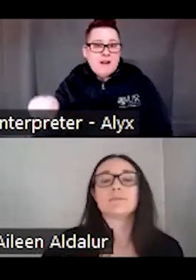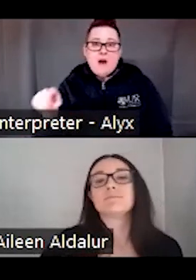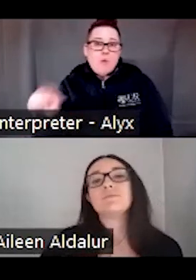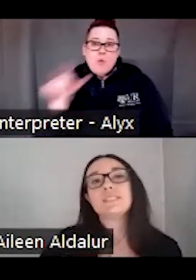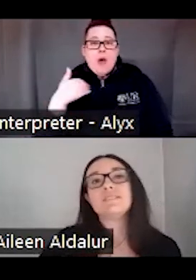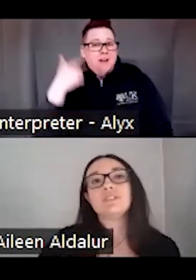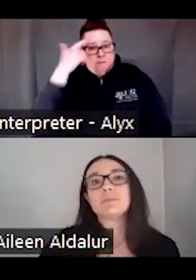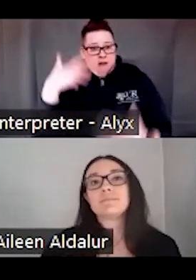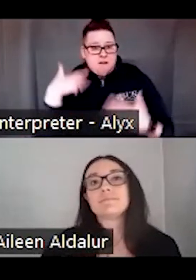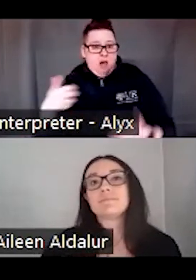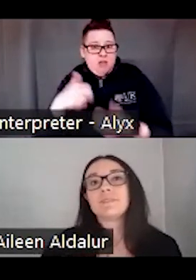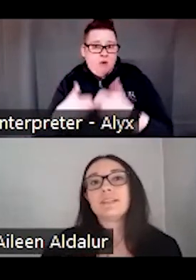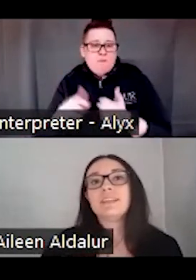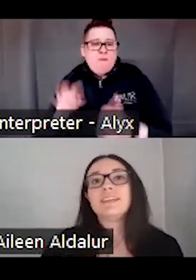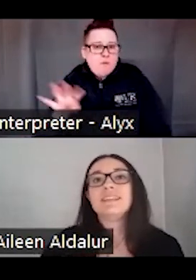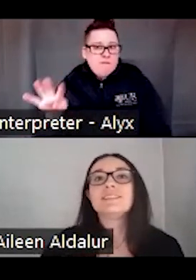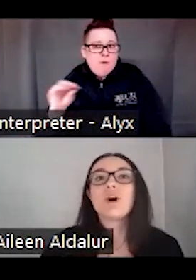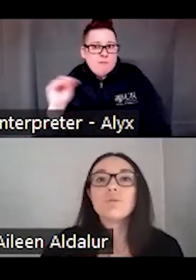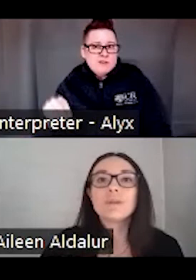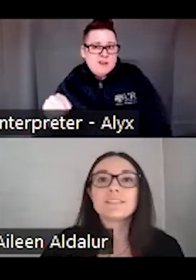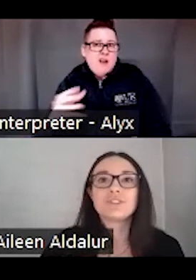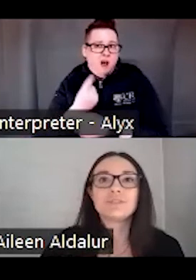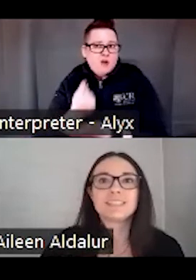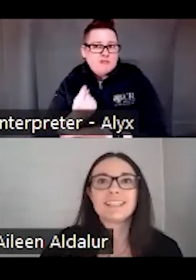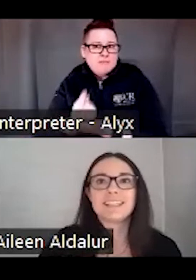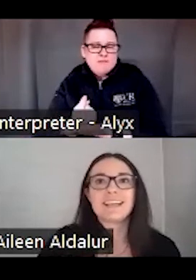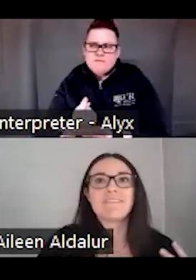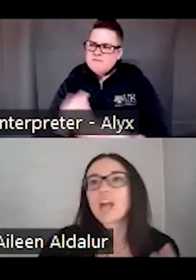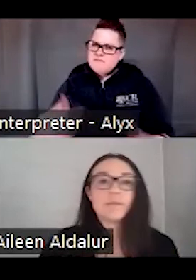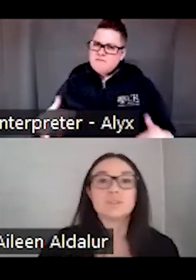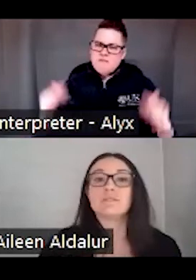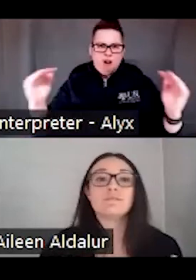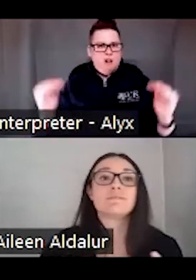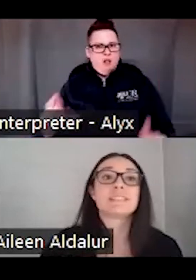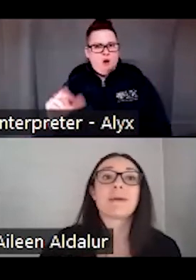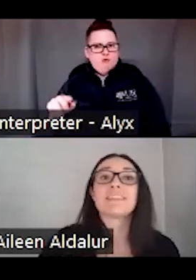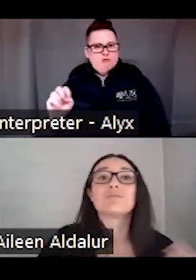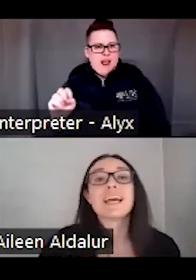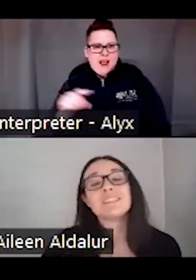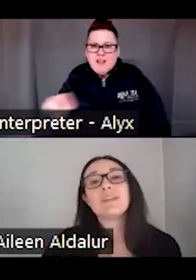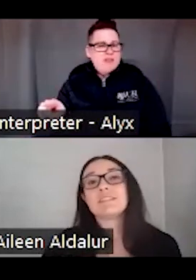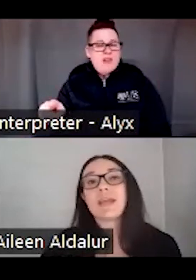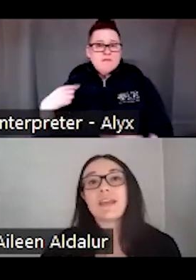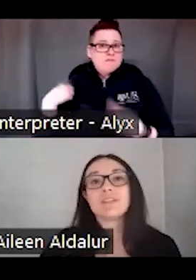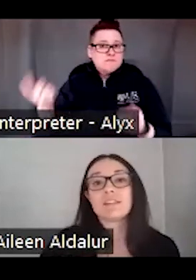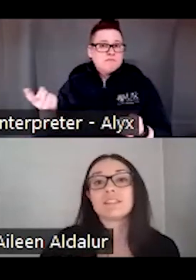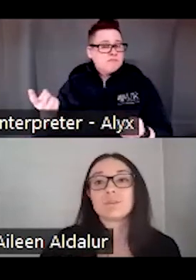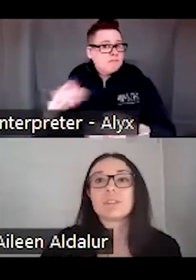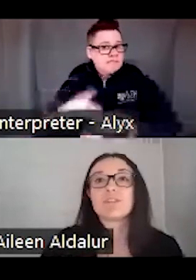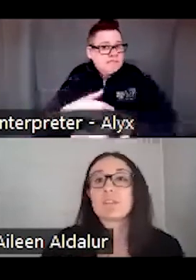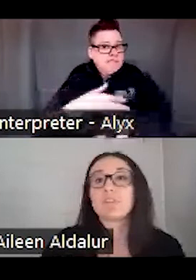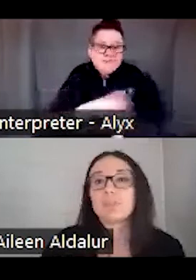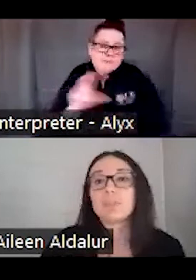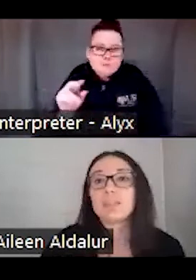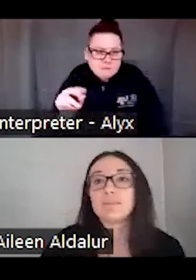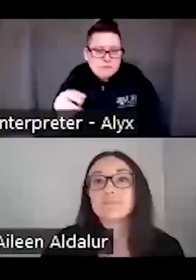health problem received treatment. These low rates of treatment seeking have not improved, despite the rising rates of behavioral health